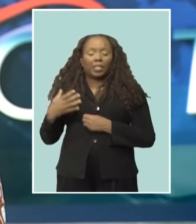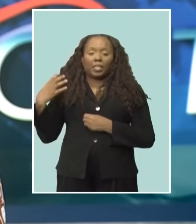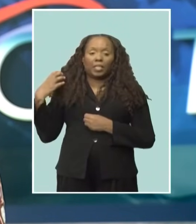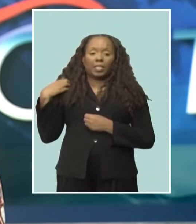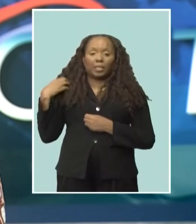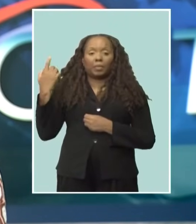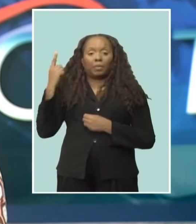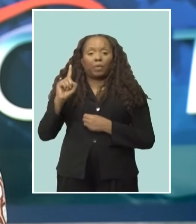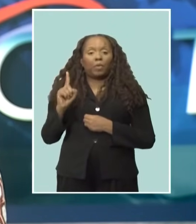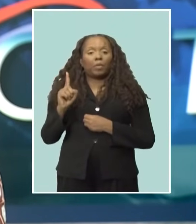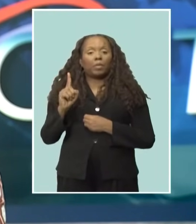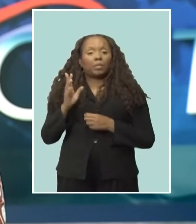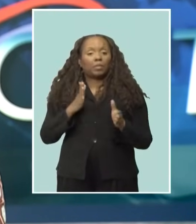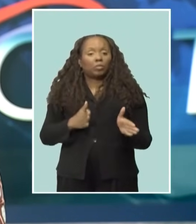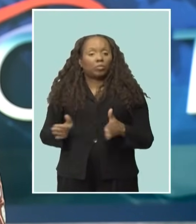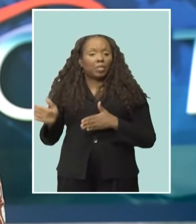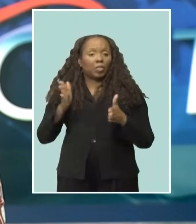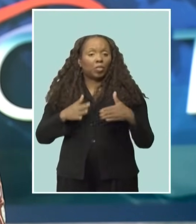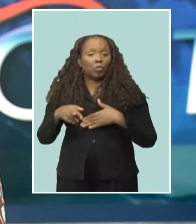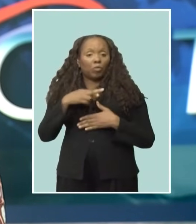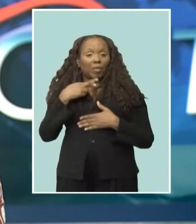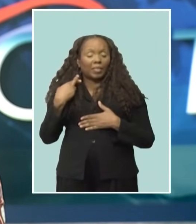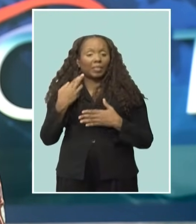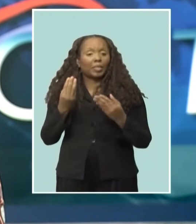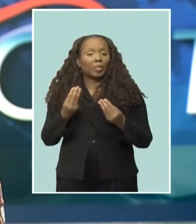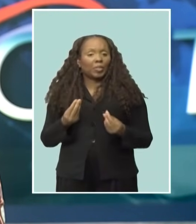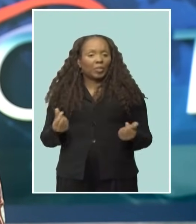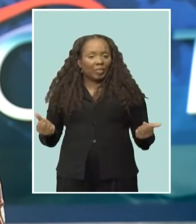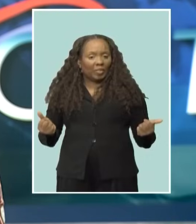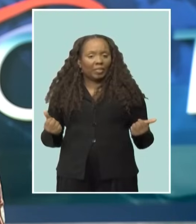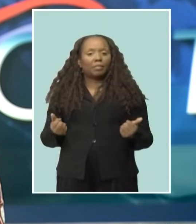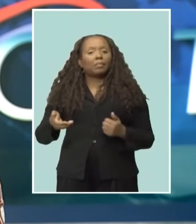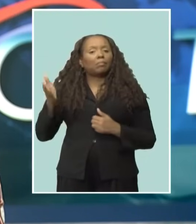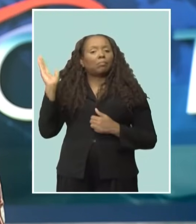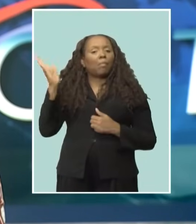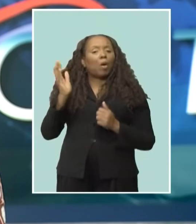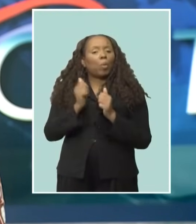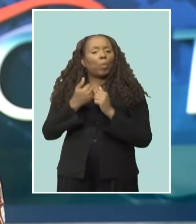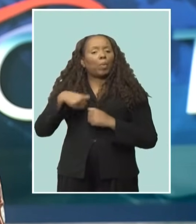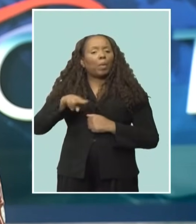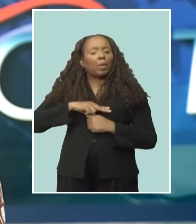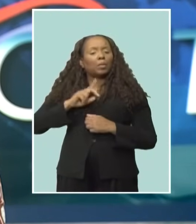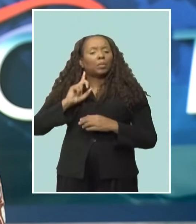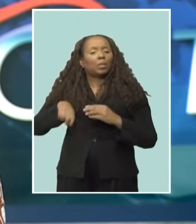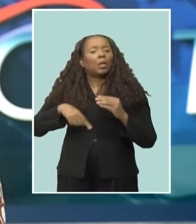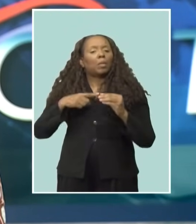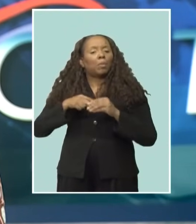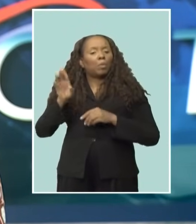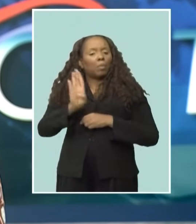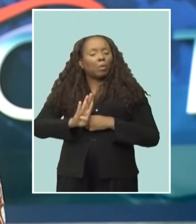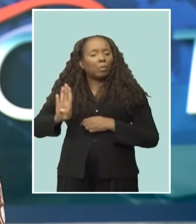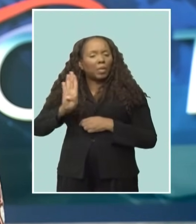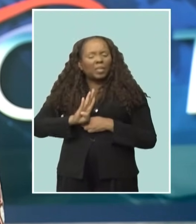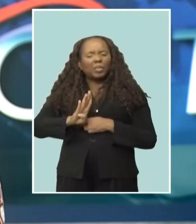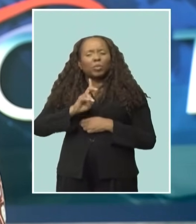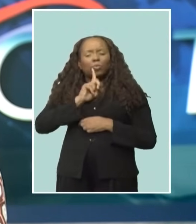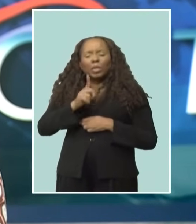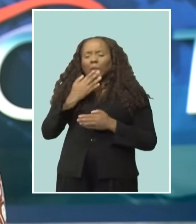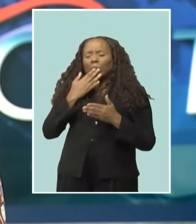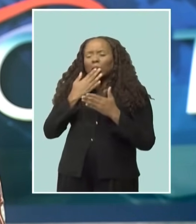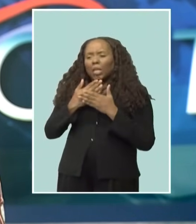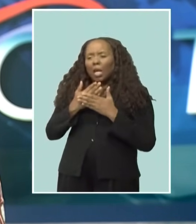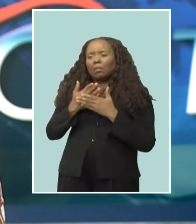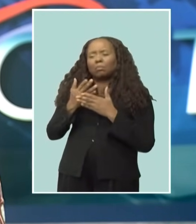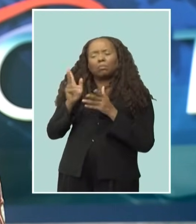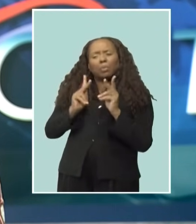Kirk Cyrus. He was speaking to the media about the development and the attractiveness of Product Barbados for investment opportunities. Let's